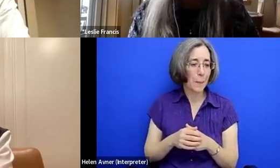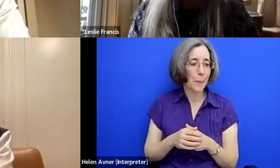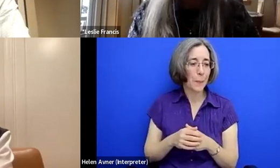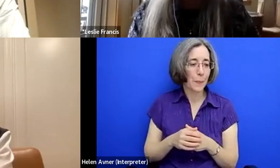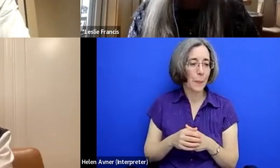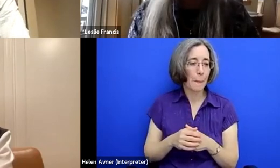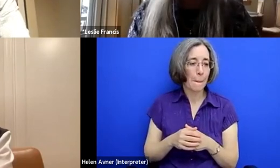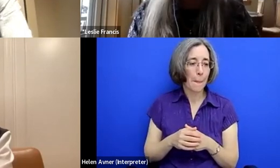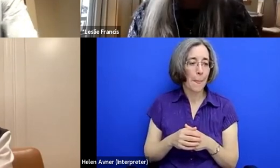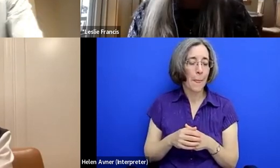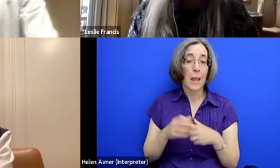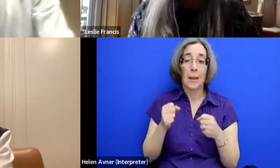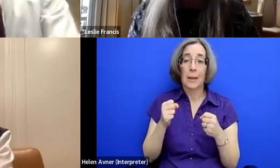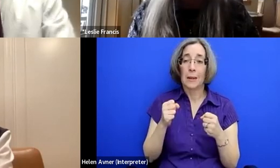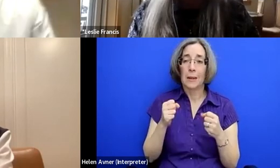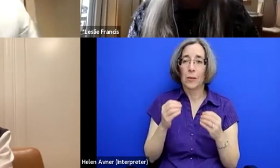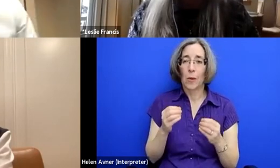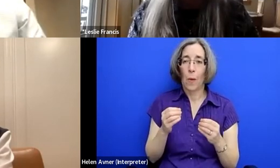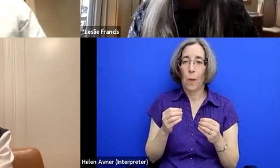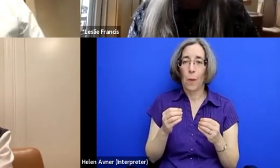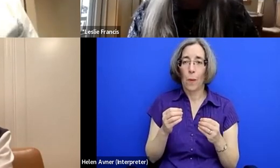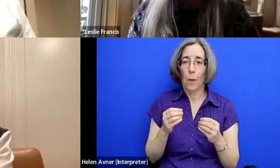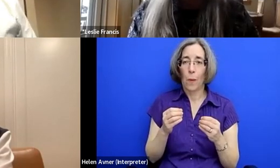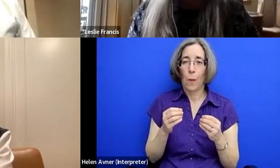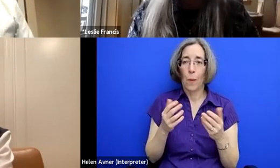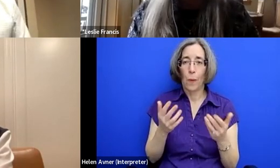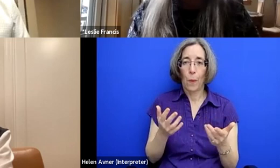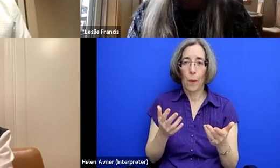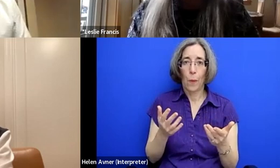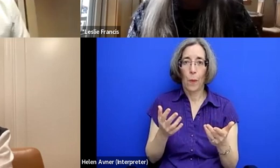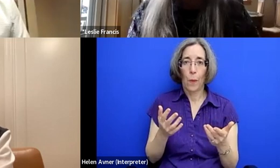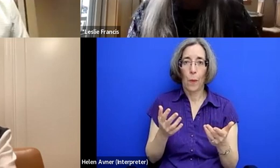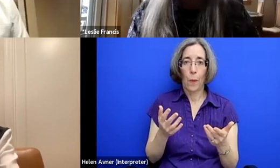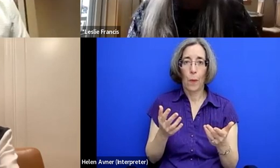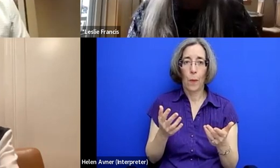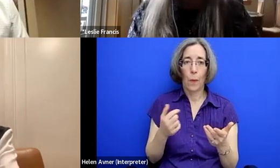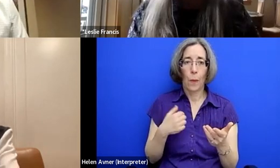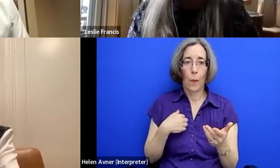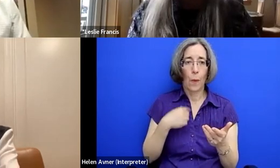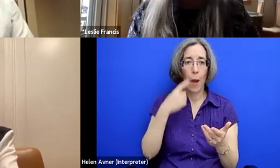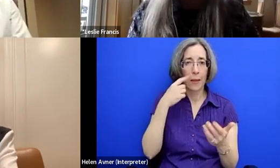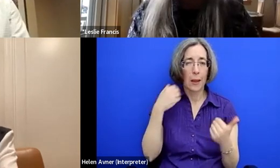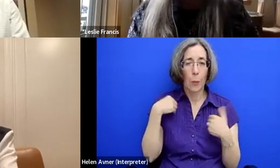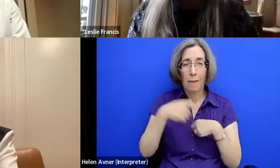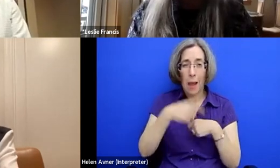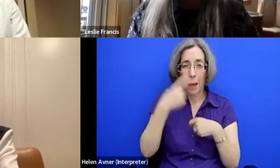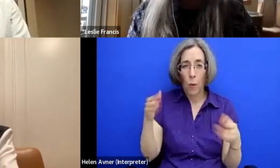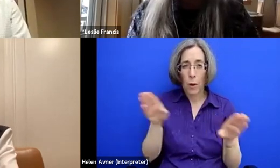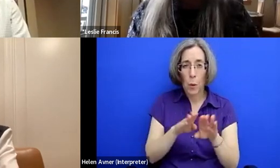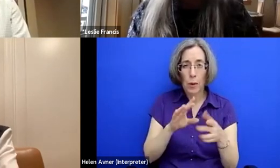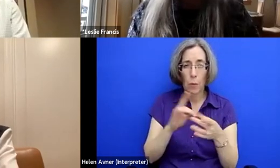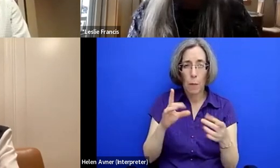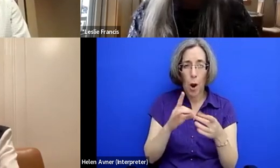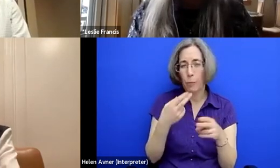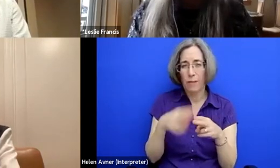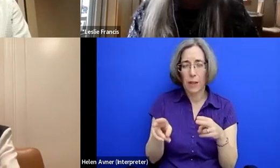So in any case, I think there's some time for some closing remarks very briefly at the end